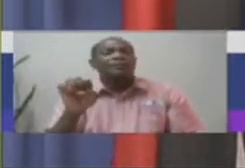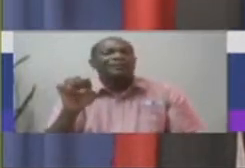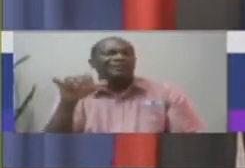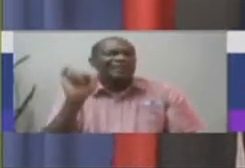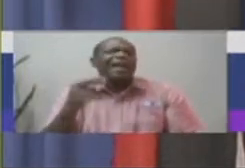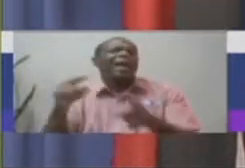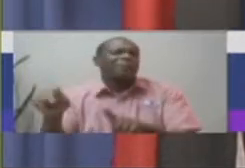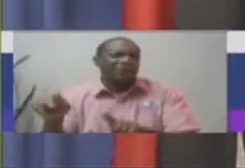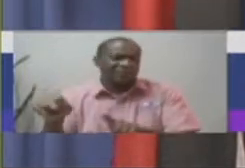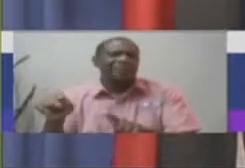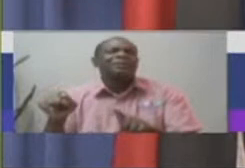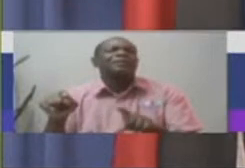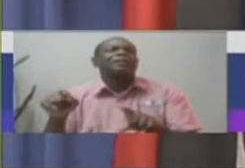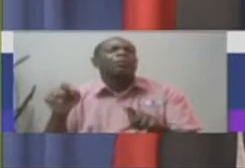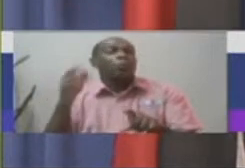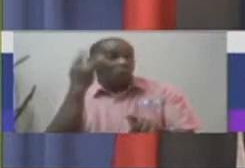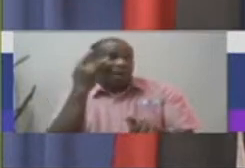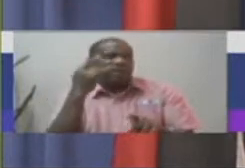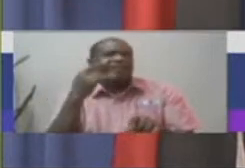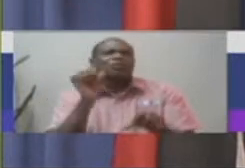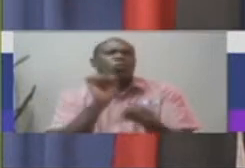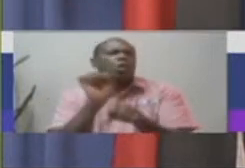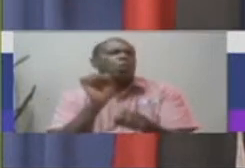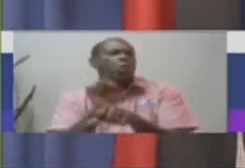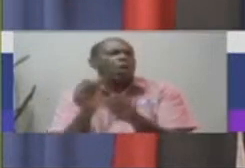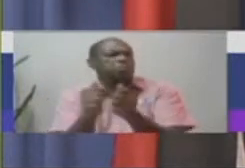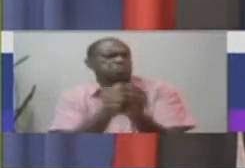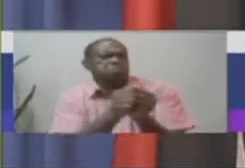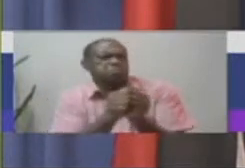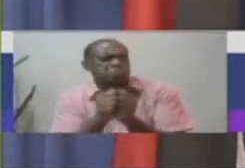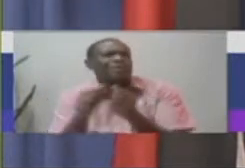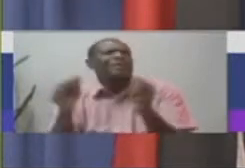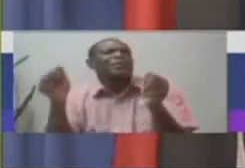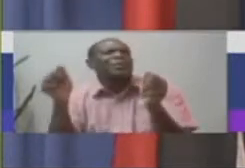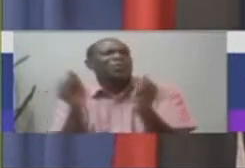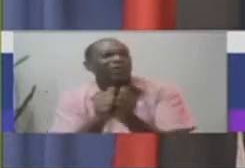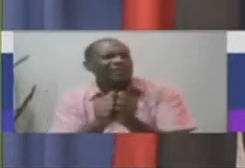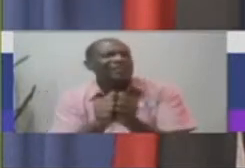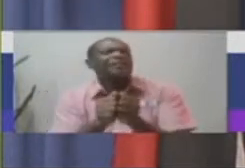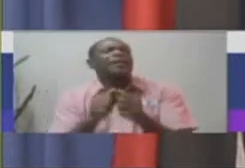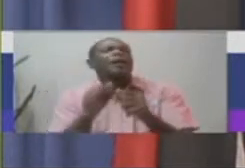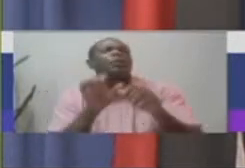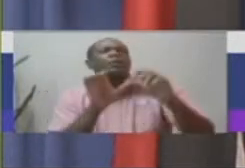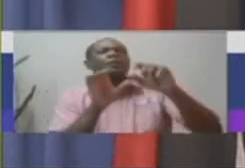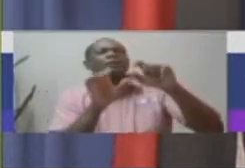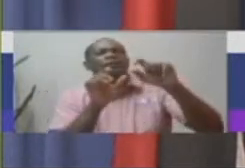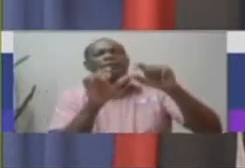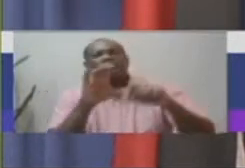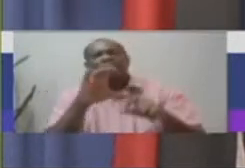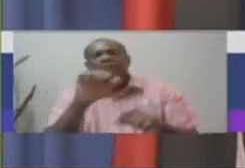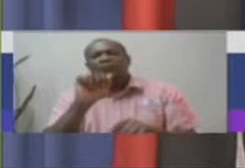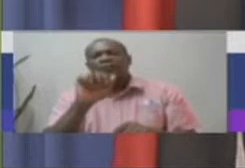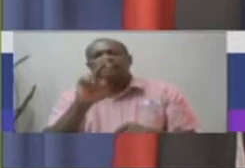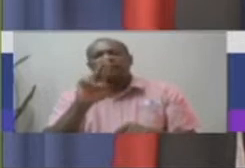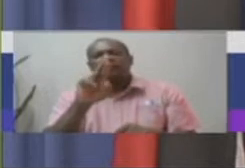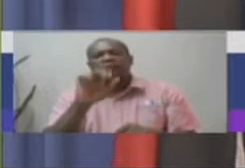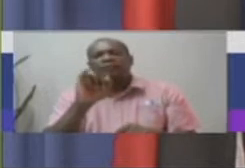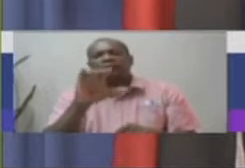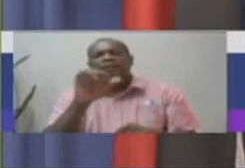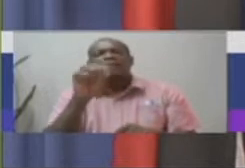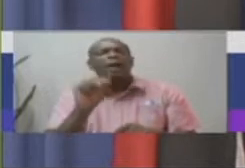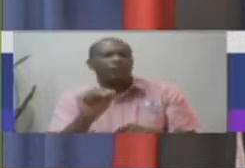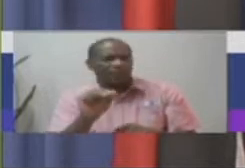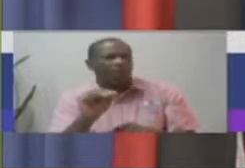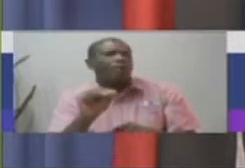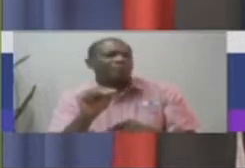CARICOM neighbors as to exactly who's doing what and with what, and if that kind of threat arises, we can intervene in this way